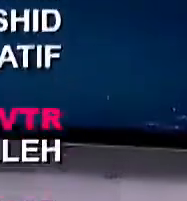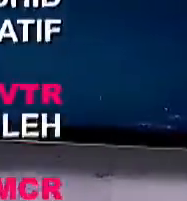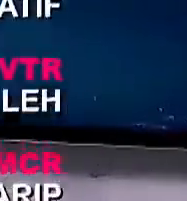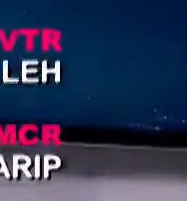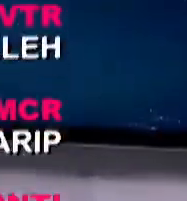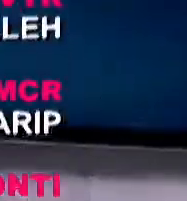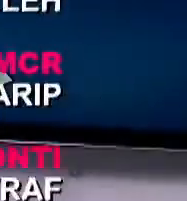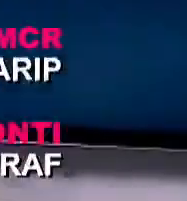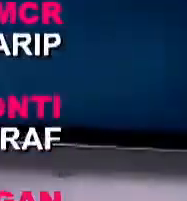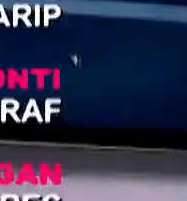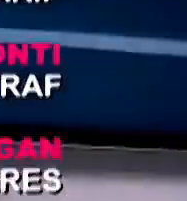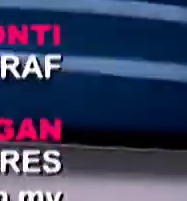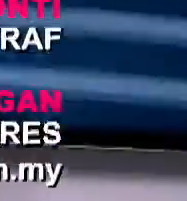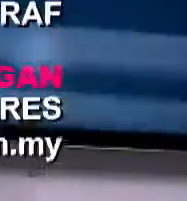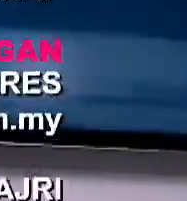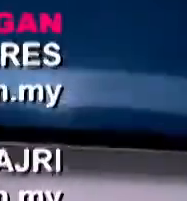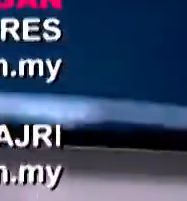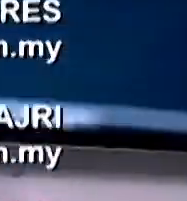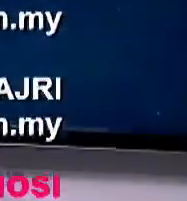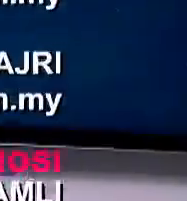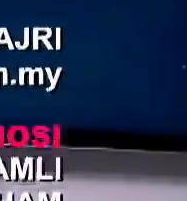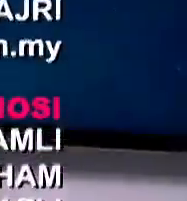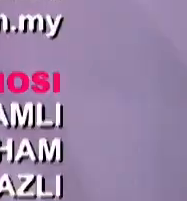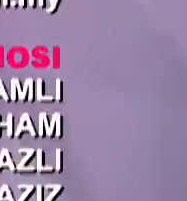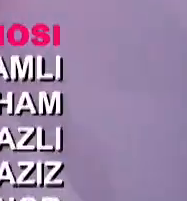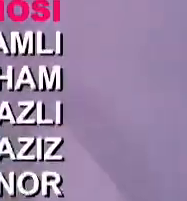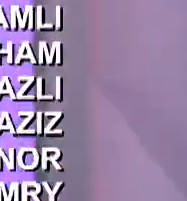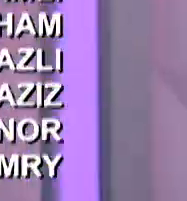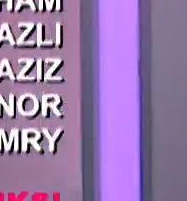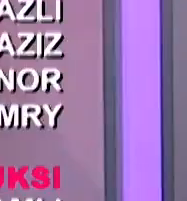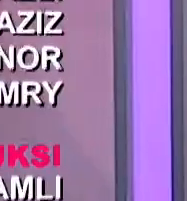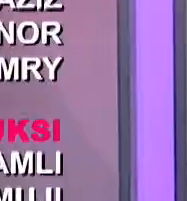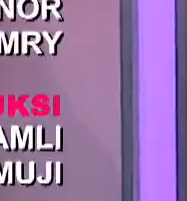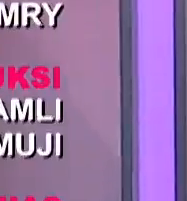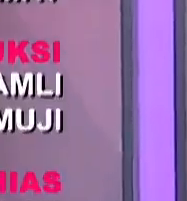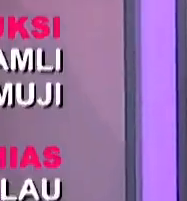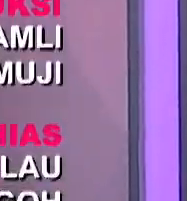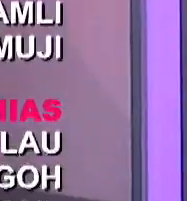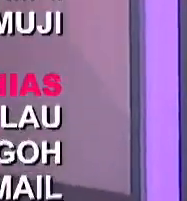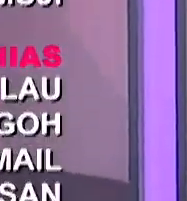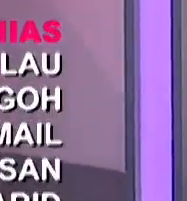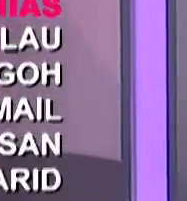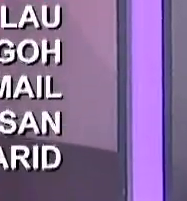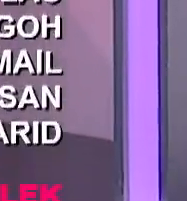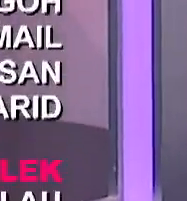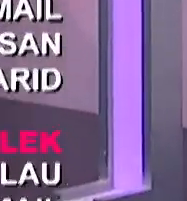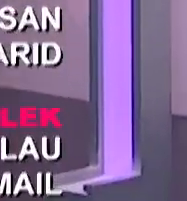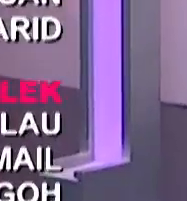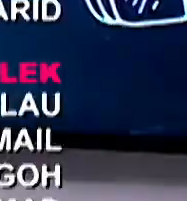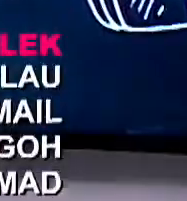lovely and more temperate. Rough winds do shake the darling buds of May.